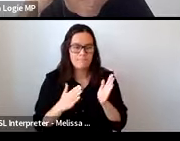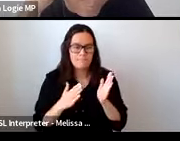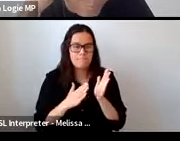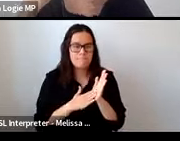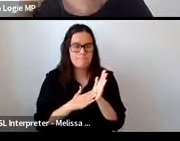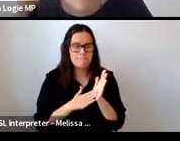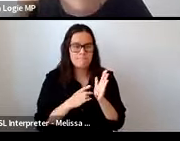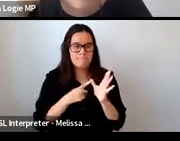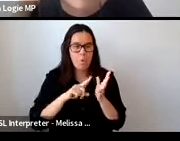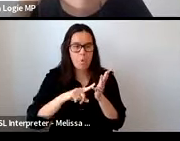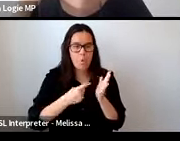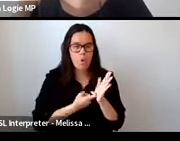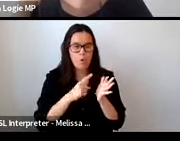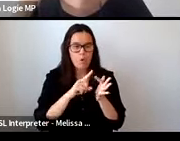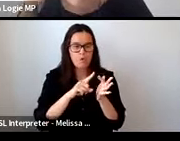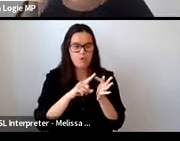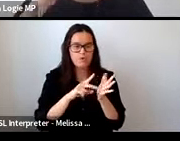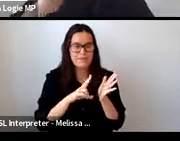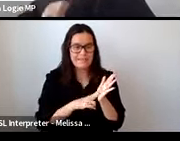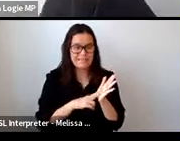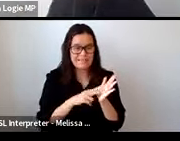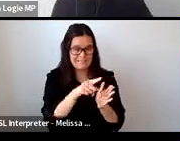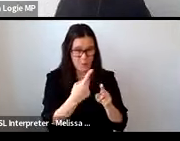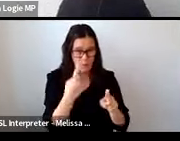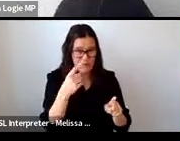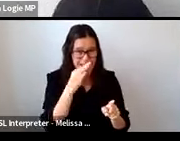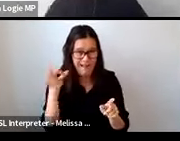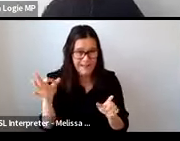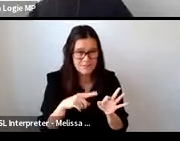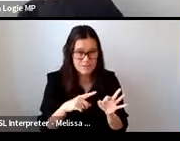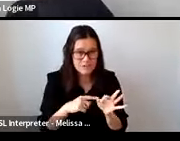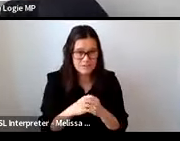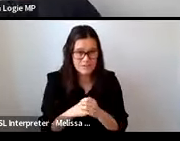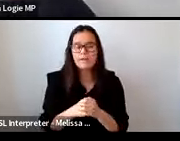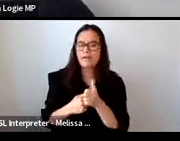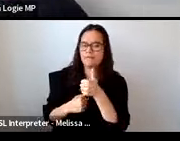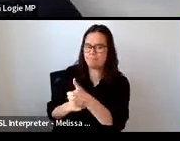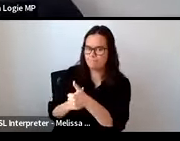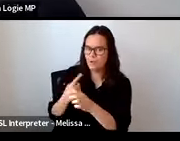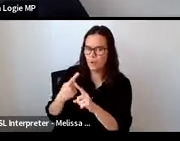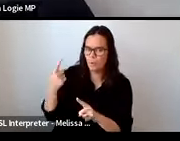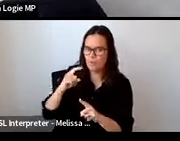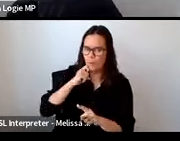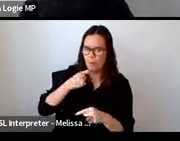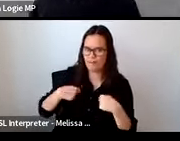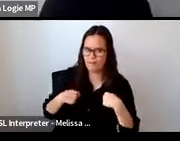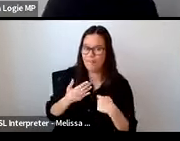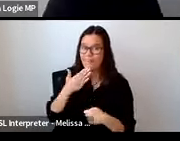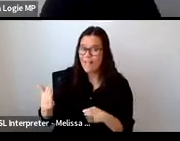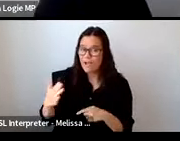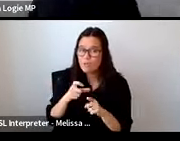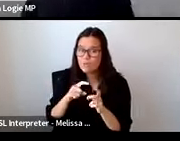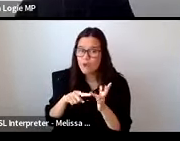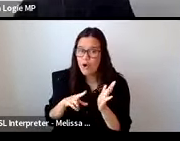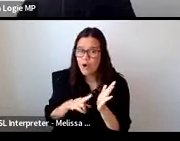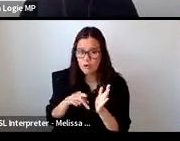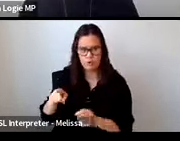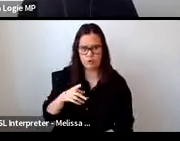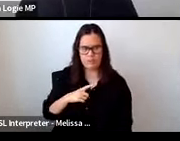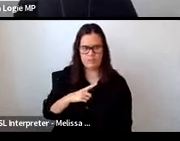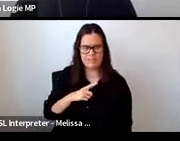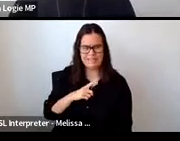Maureen Pugh, quick question, we are at time. Okay, very quick question. Thanks very much, Don. you say that you want to keep